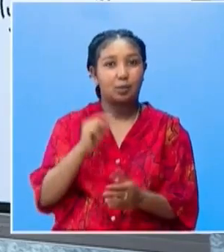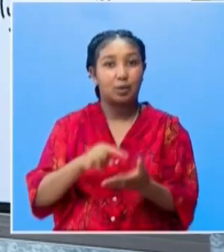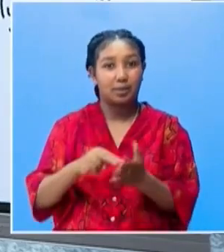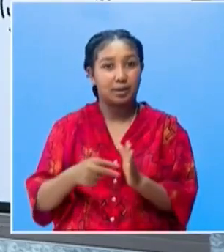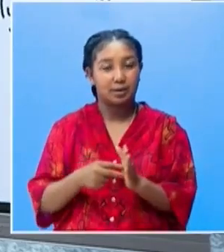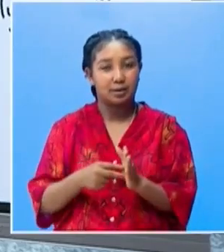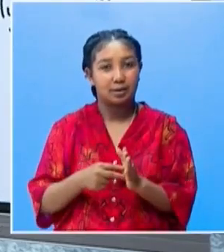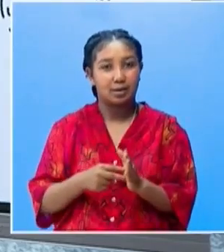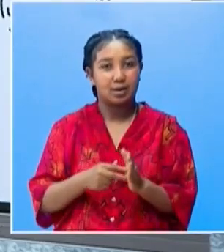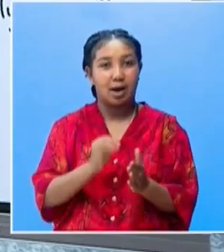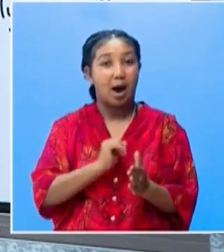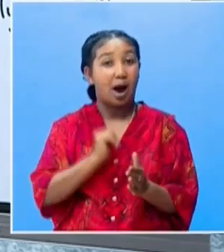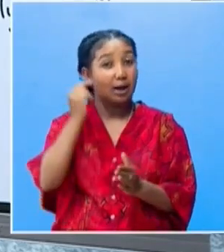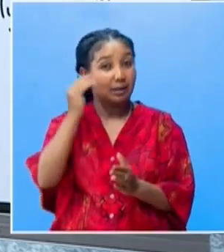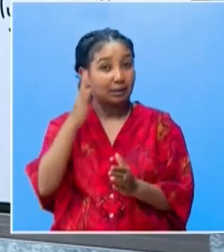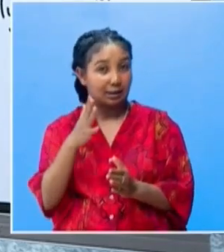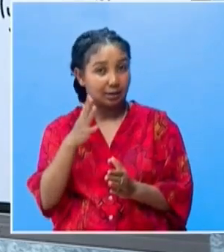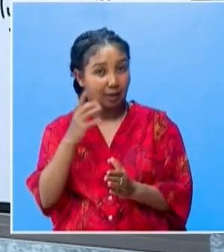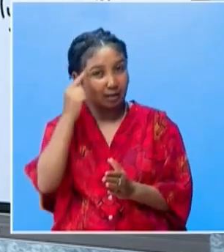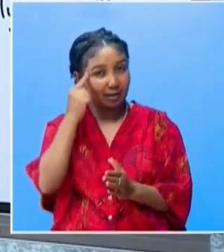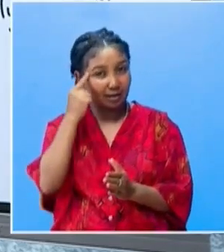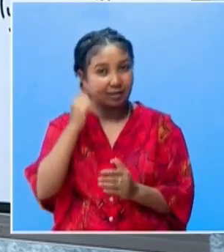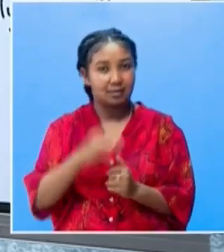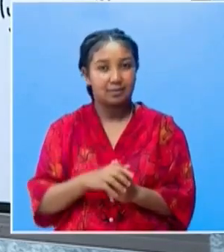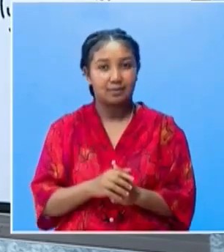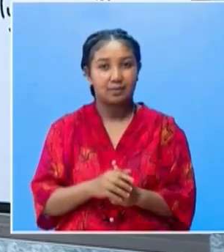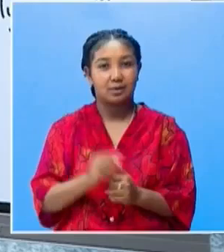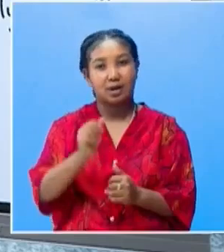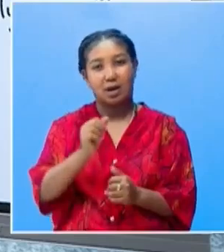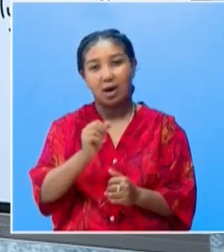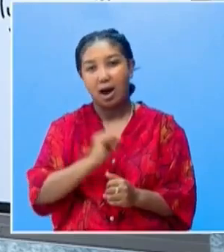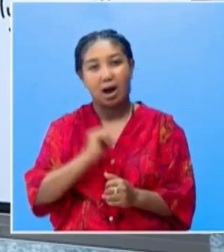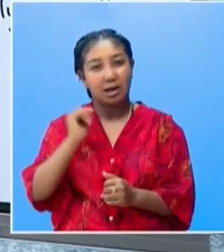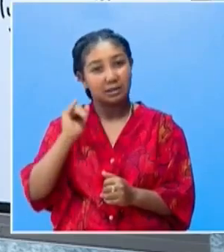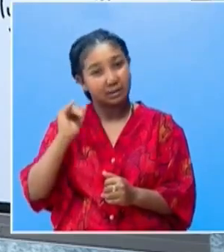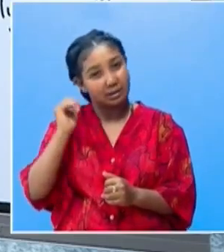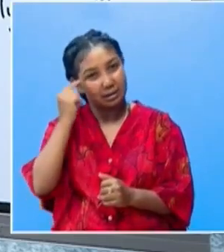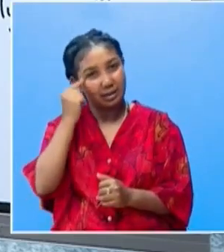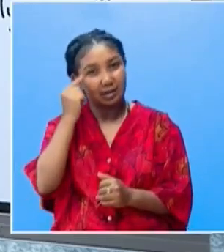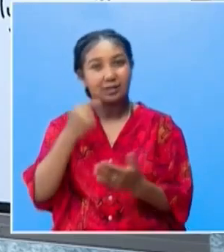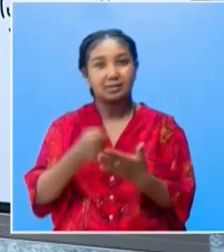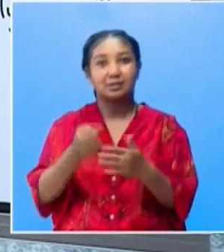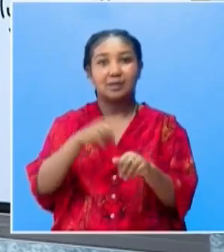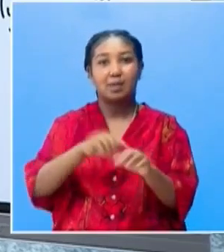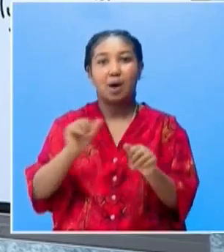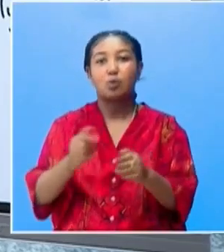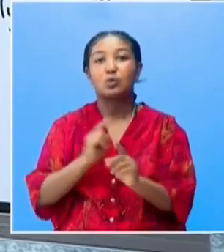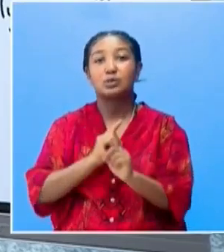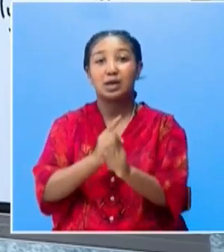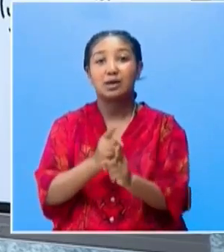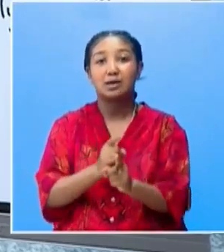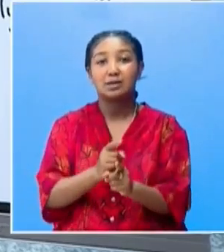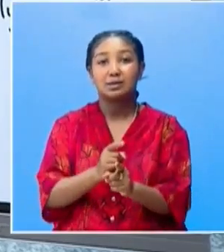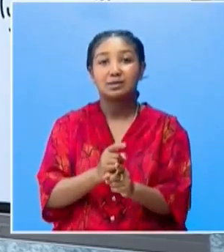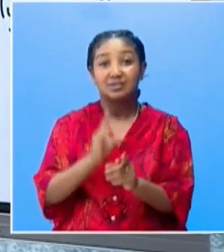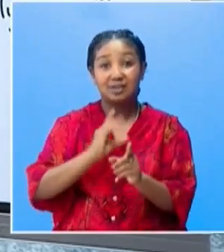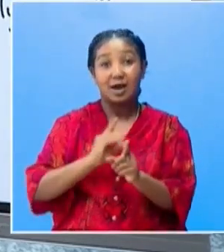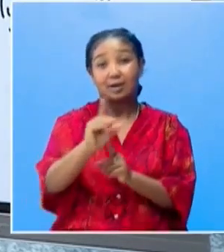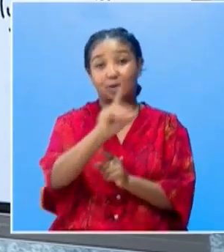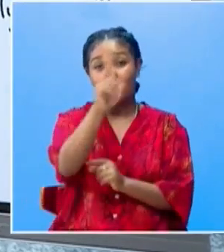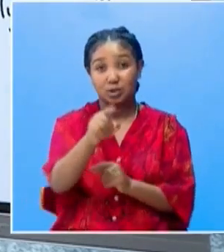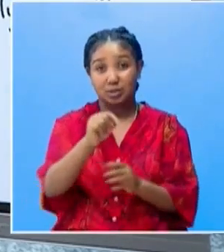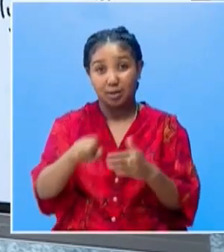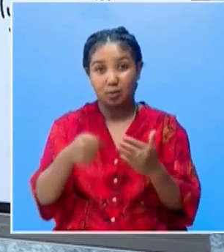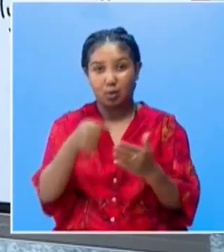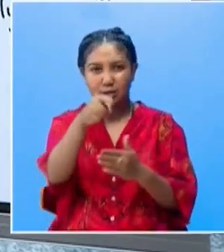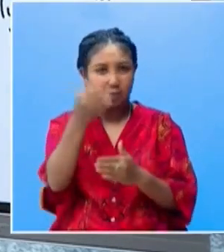saying what? I think, yes, I think, and this time, how do we say? Since it is a direct question about